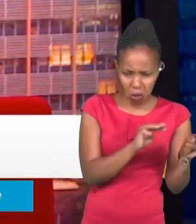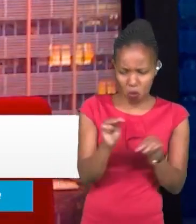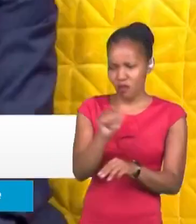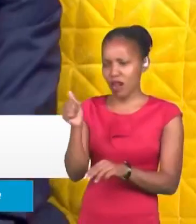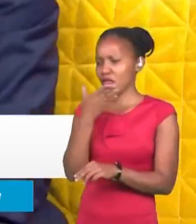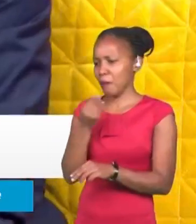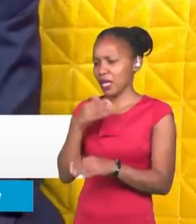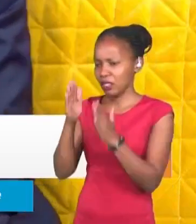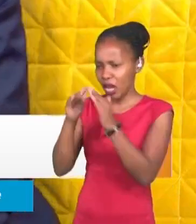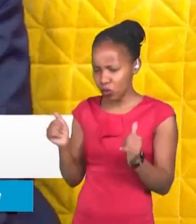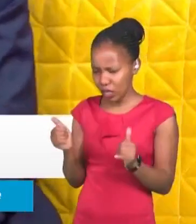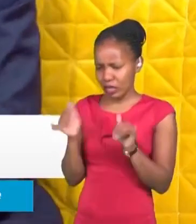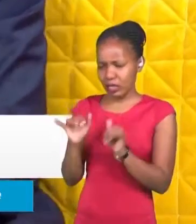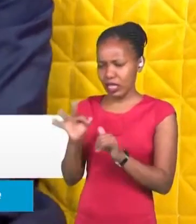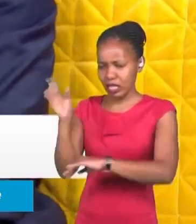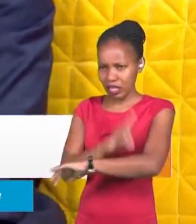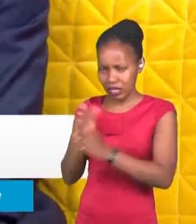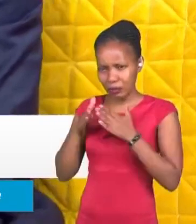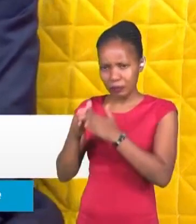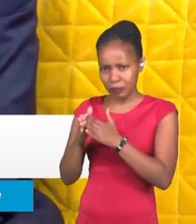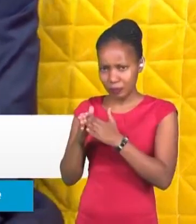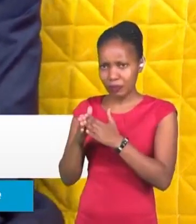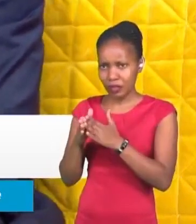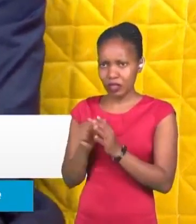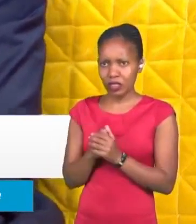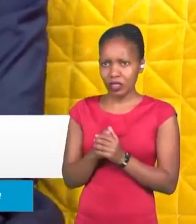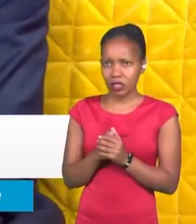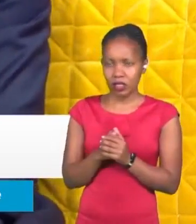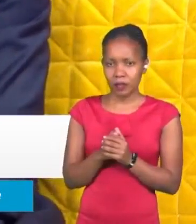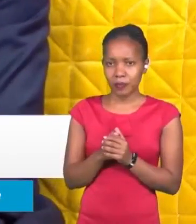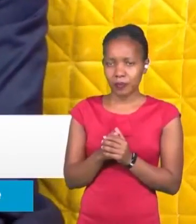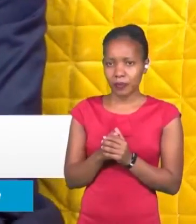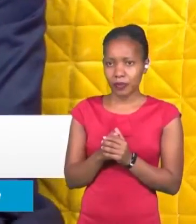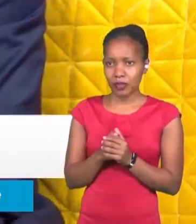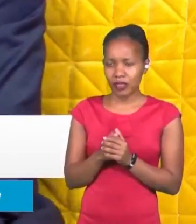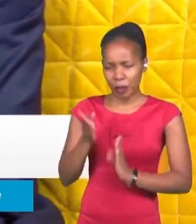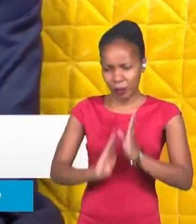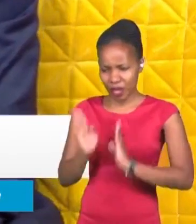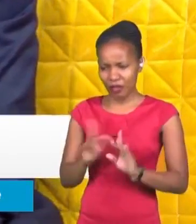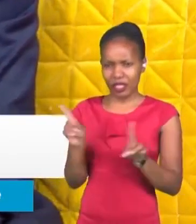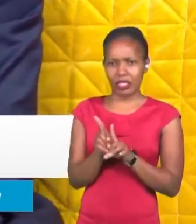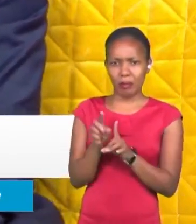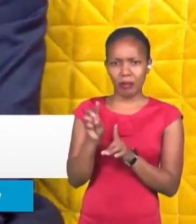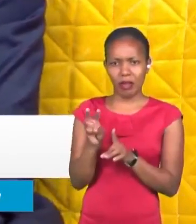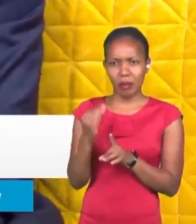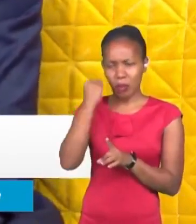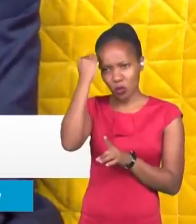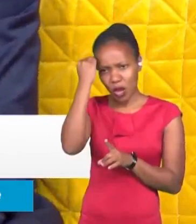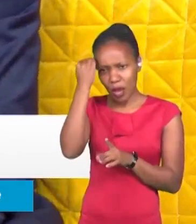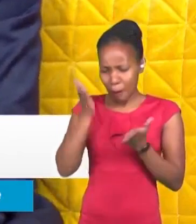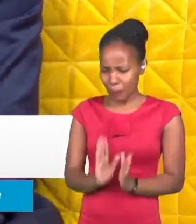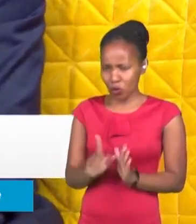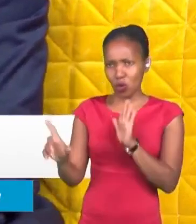another man who's 23 years old, older than her for by so many years, behaving like an adult. Like, look at the